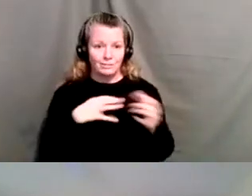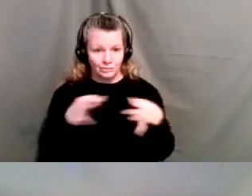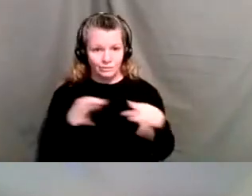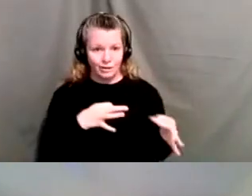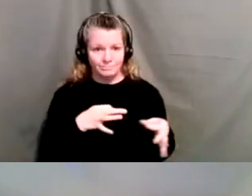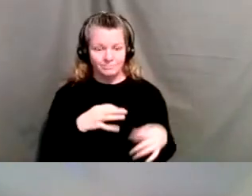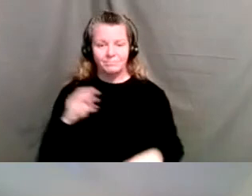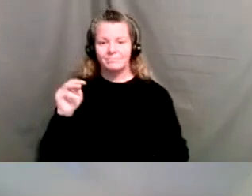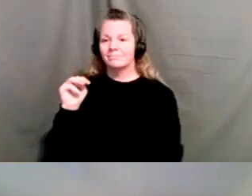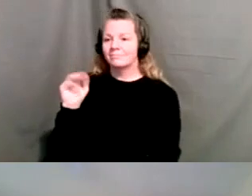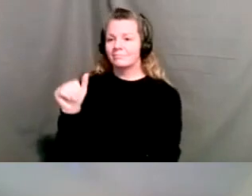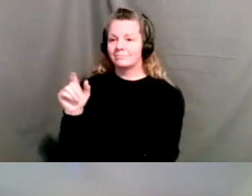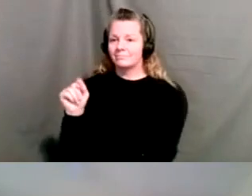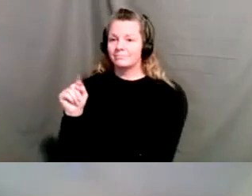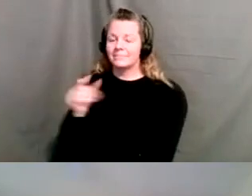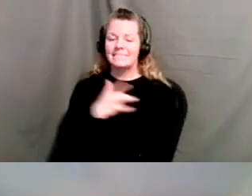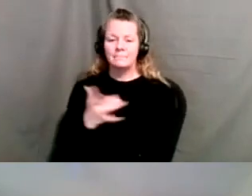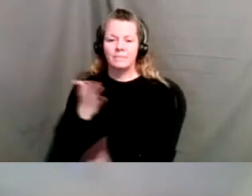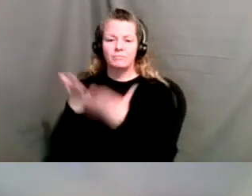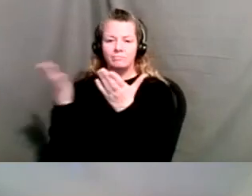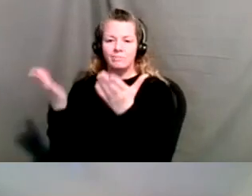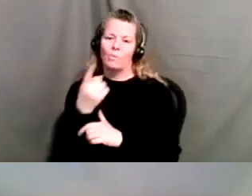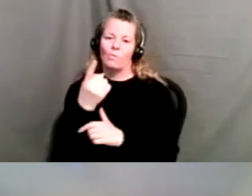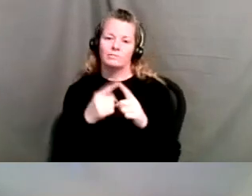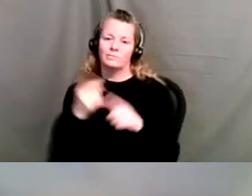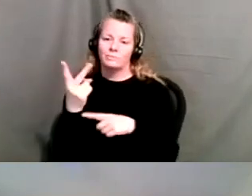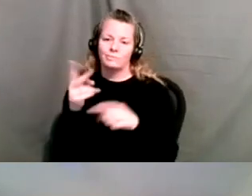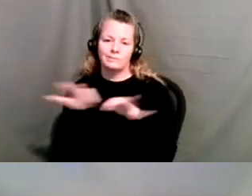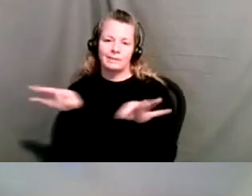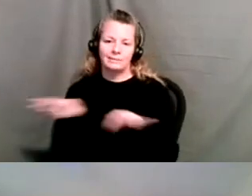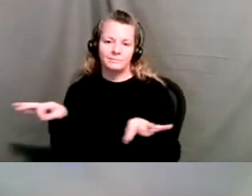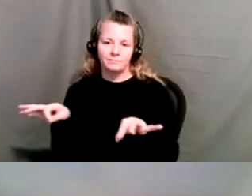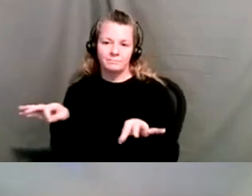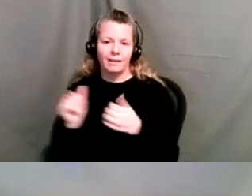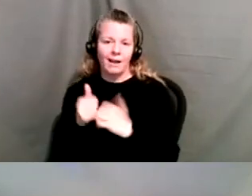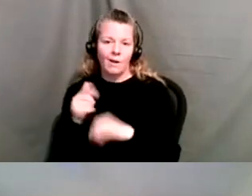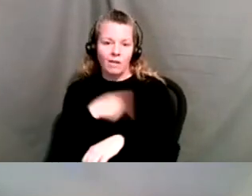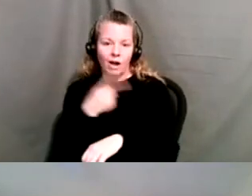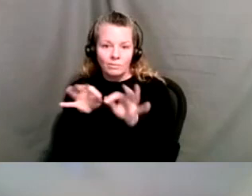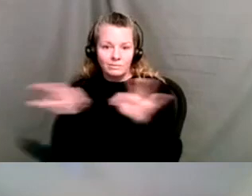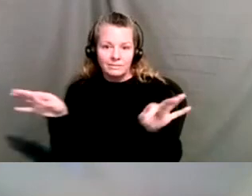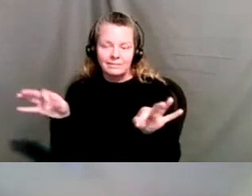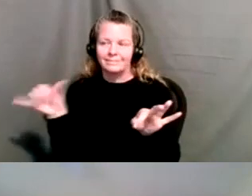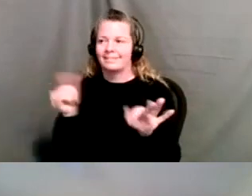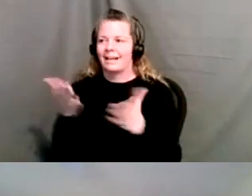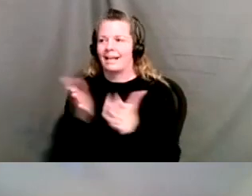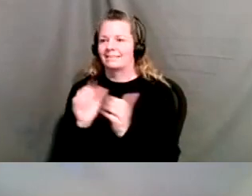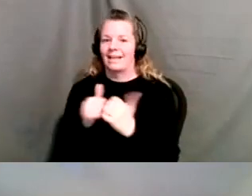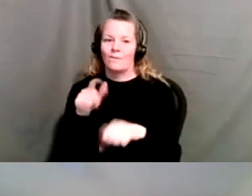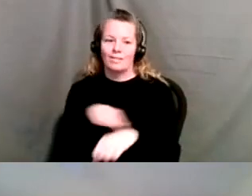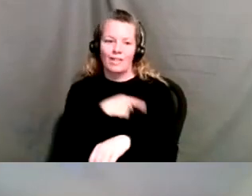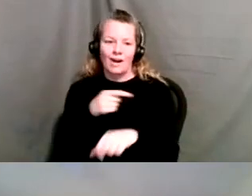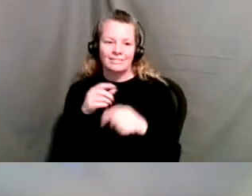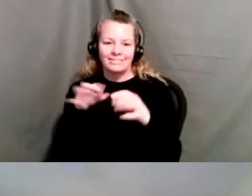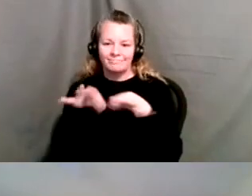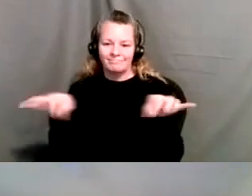The typical recommendation is like 1 to 2 sentences. And, how long is a sentence is like asking how long is a piece of string.